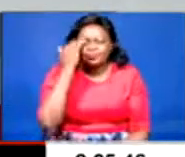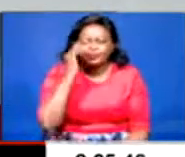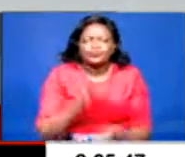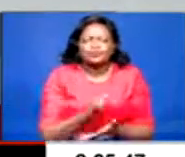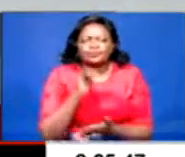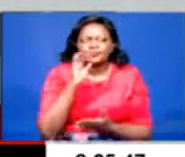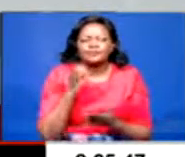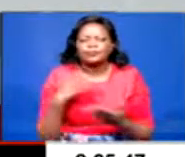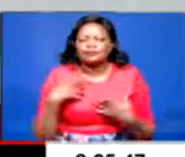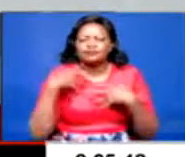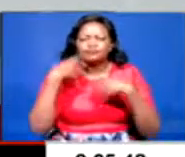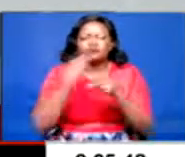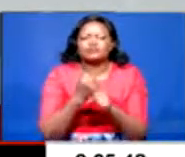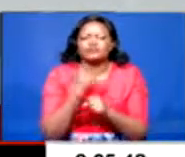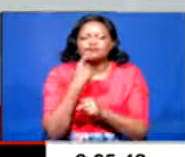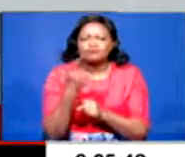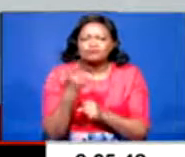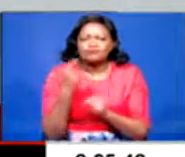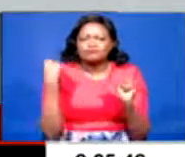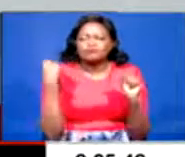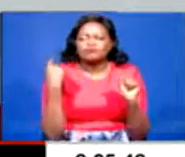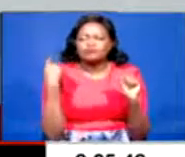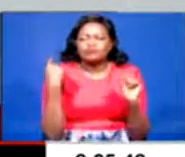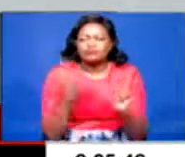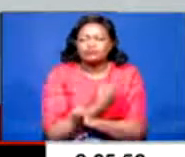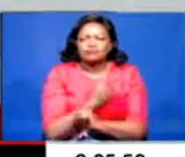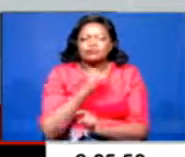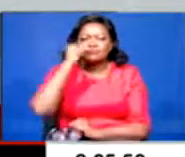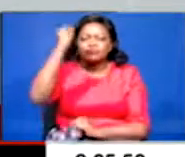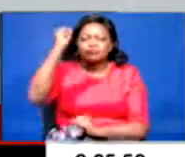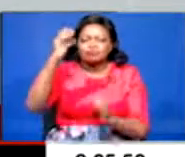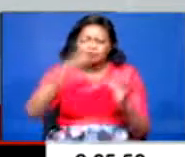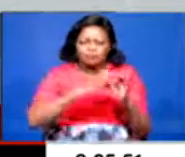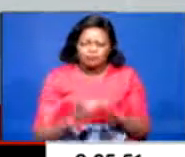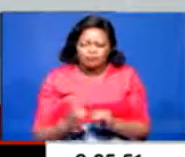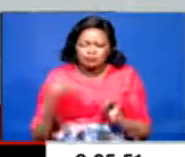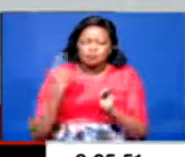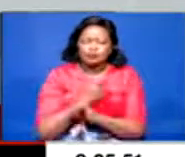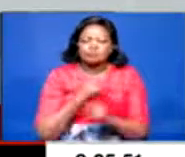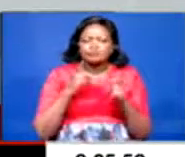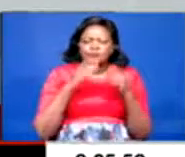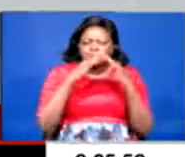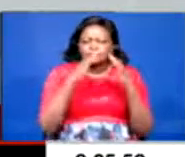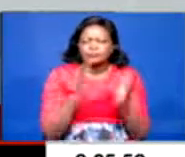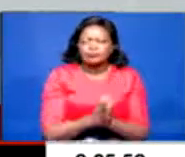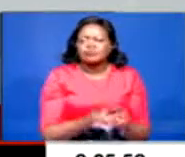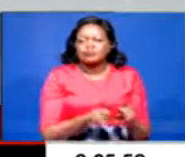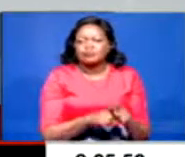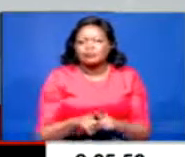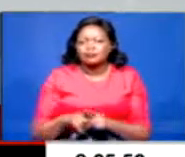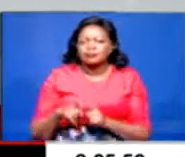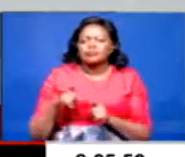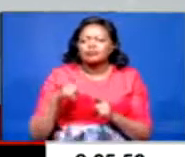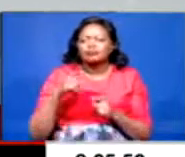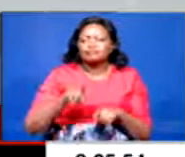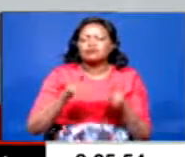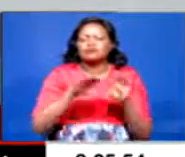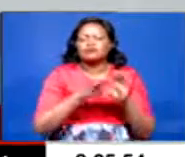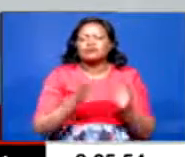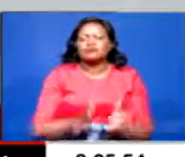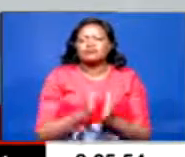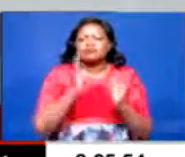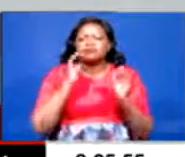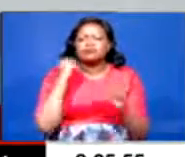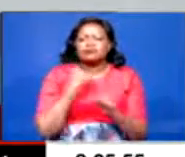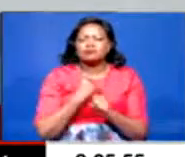the confidence to tell the different political parties, different media houses, and even you as a member of the public to go ahead and do your own